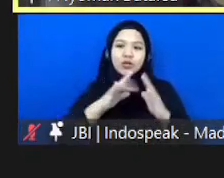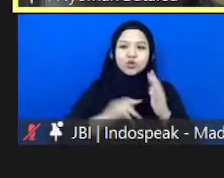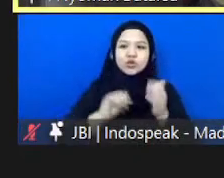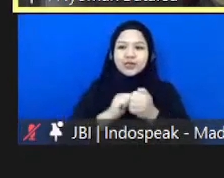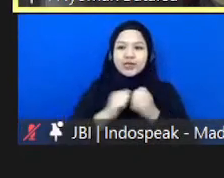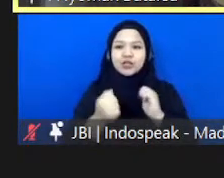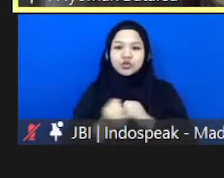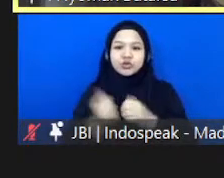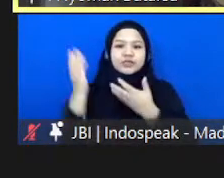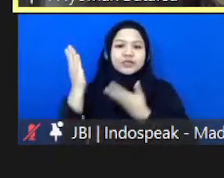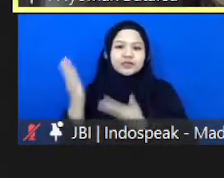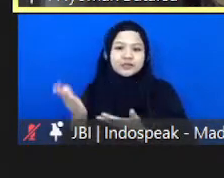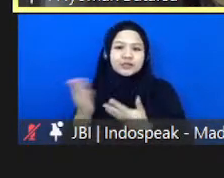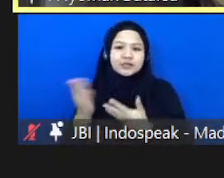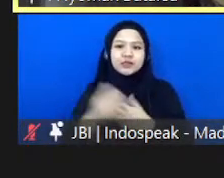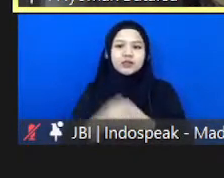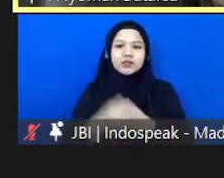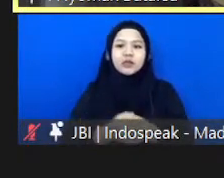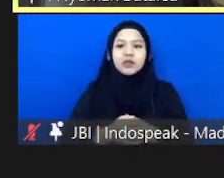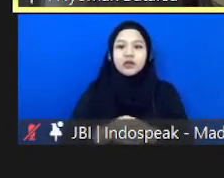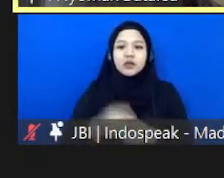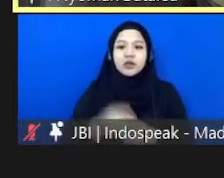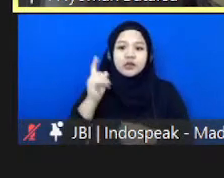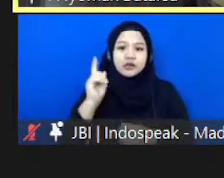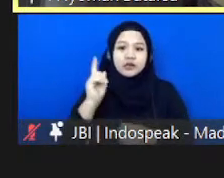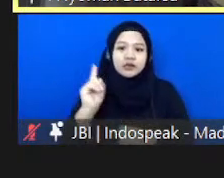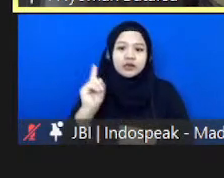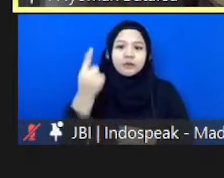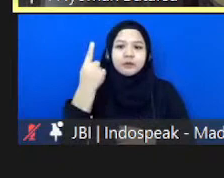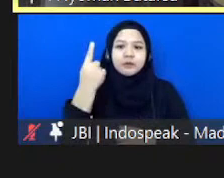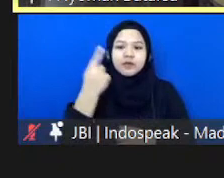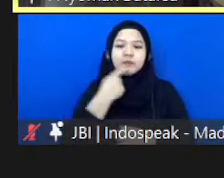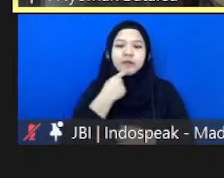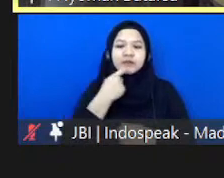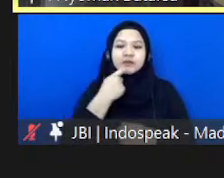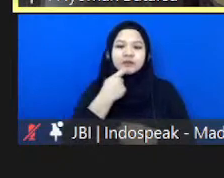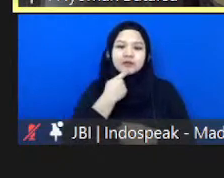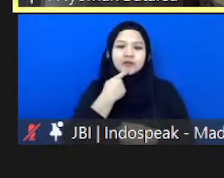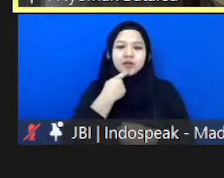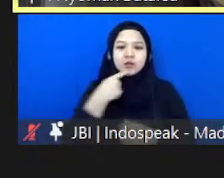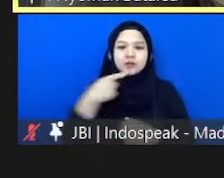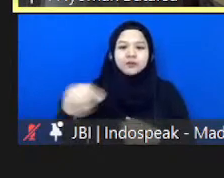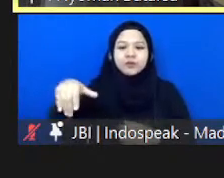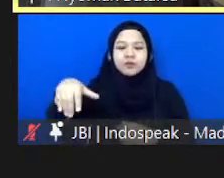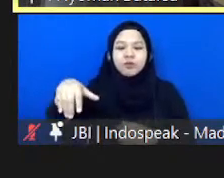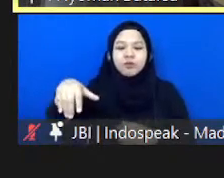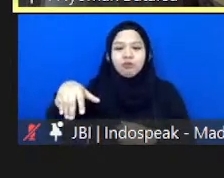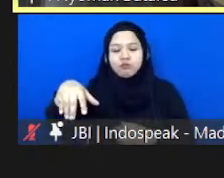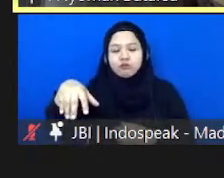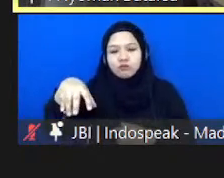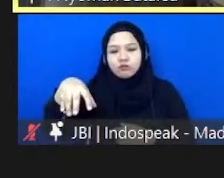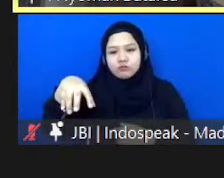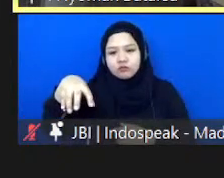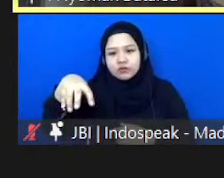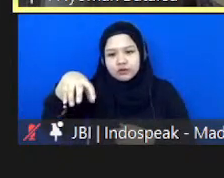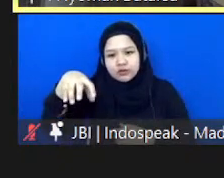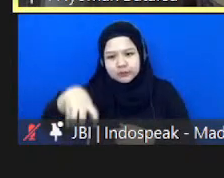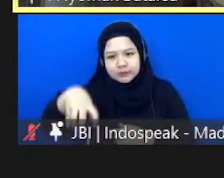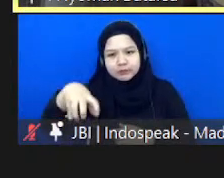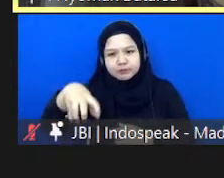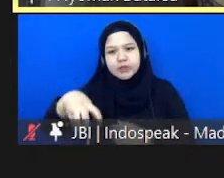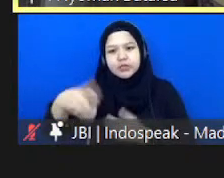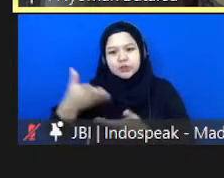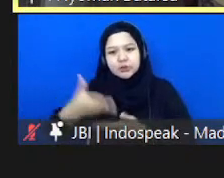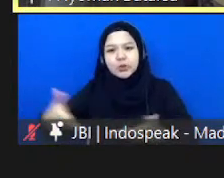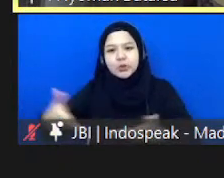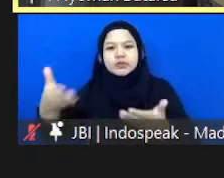that social location of Asana at the intersection of patriarchal structure, gender norms, and risk group discourse underpinned